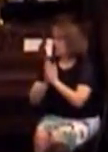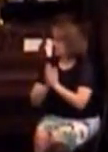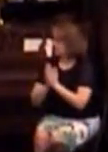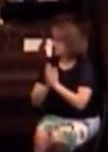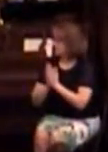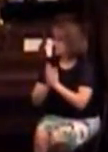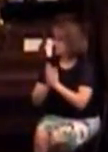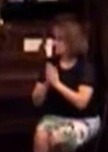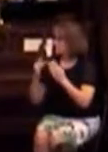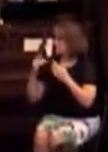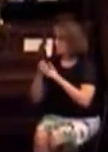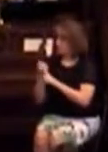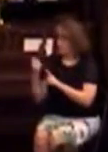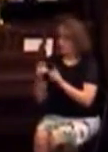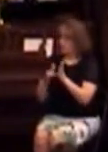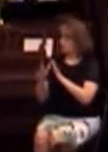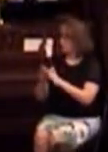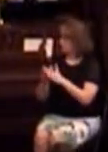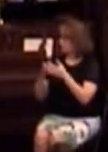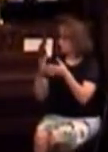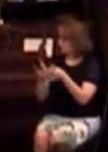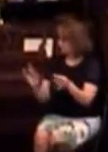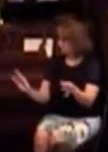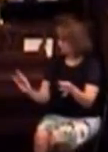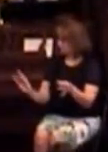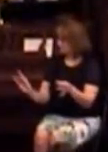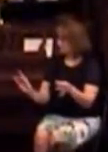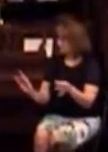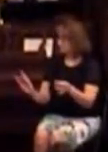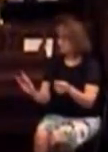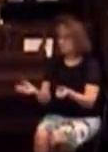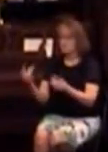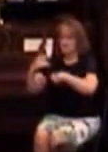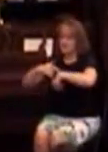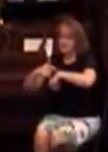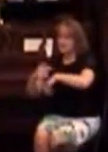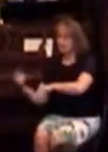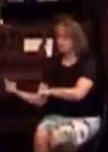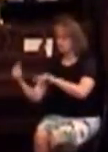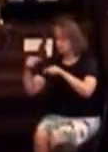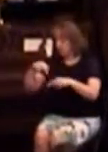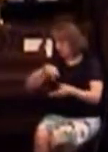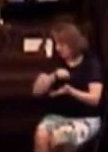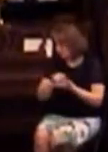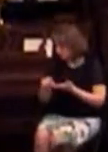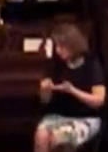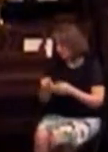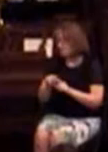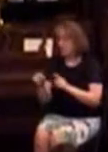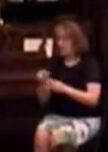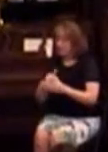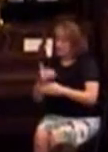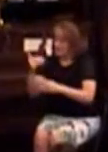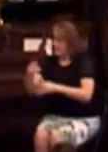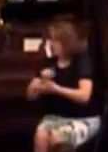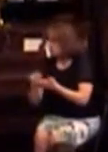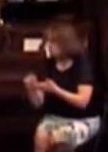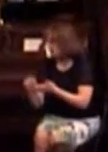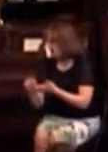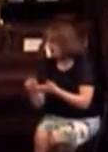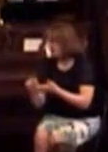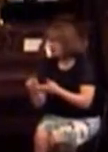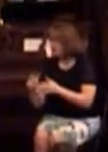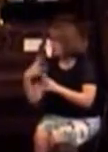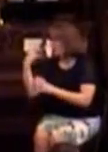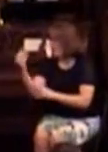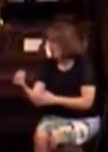Reason being that our attendance patterns are erratic in the summertime. You're here this week, not here next week, and just focusing on a